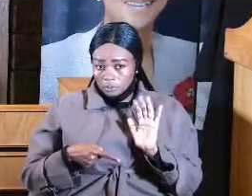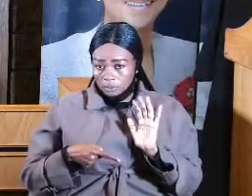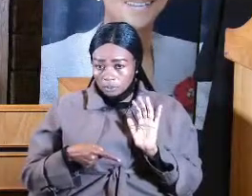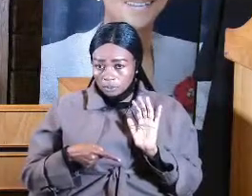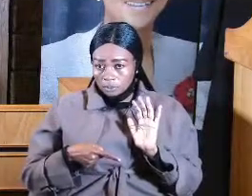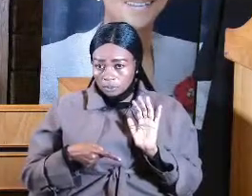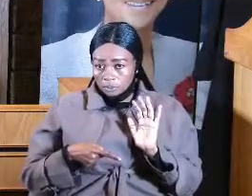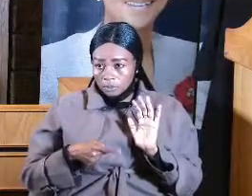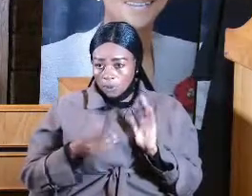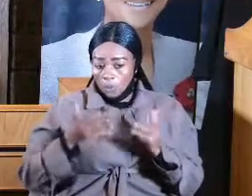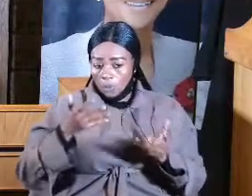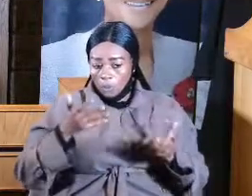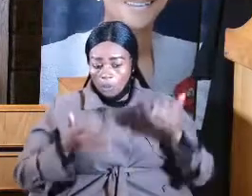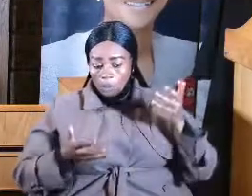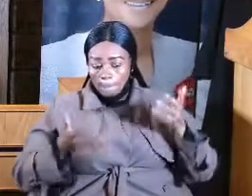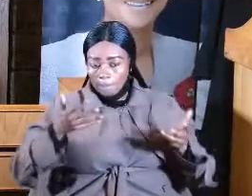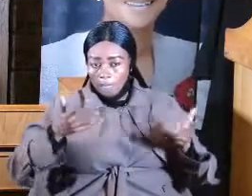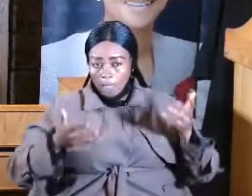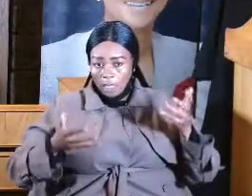of comparisons,